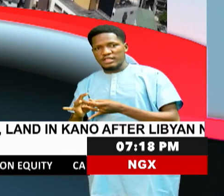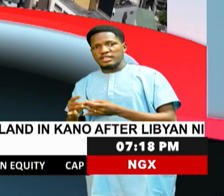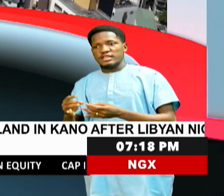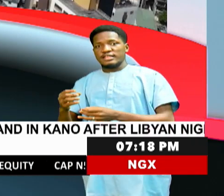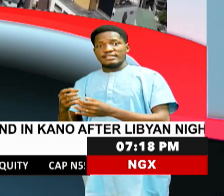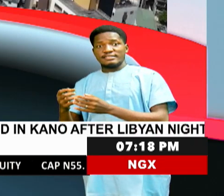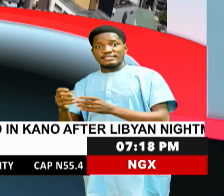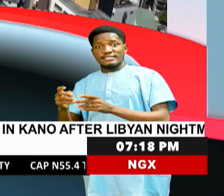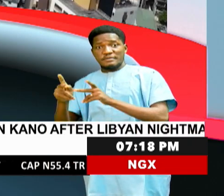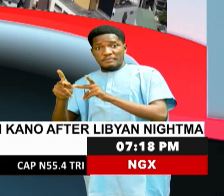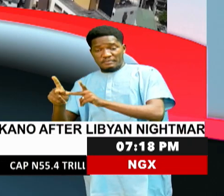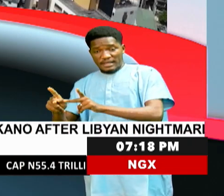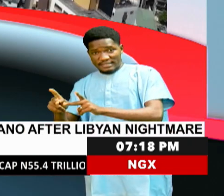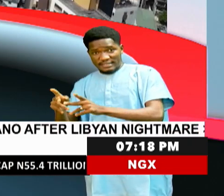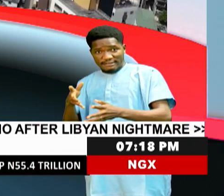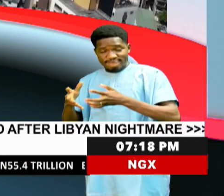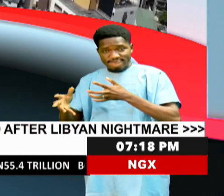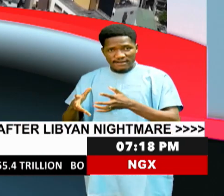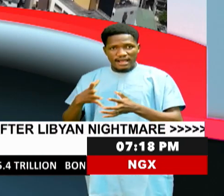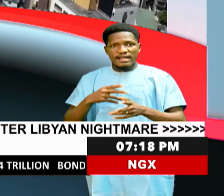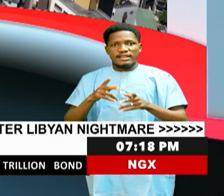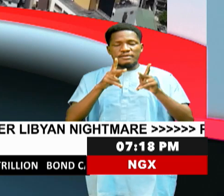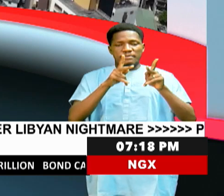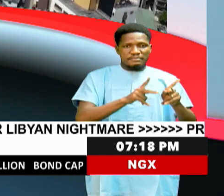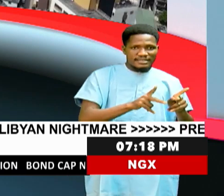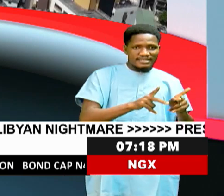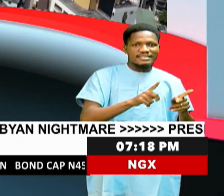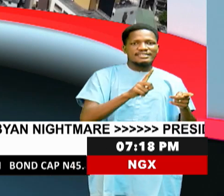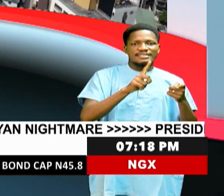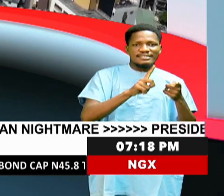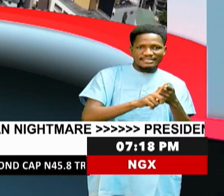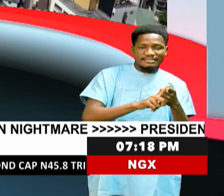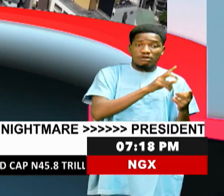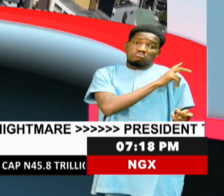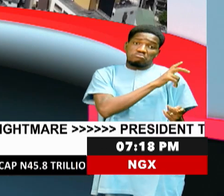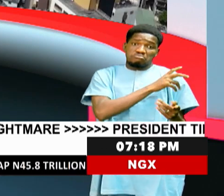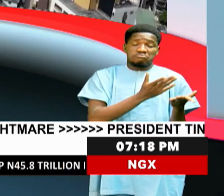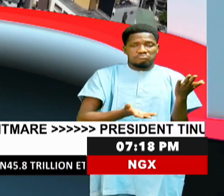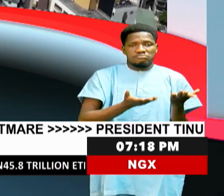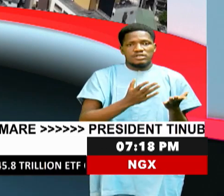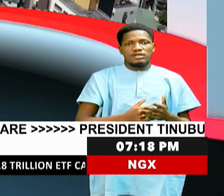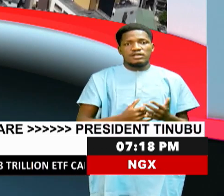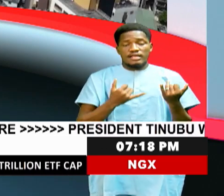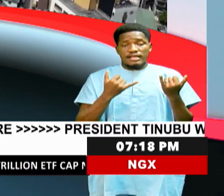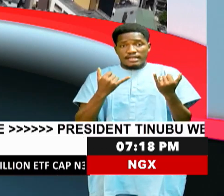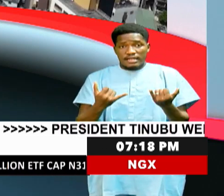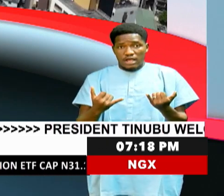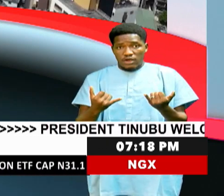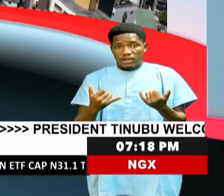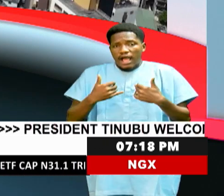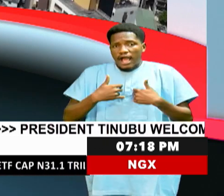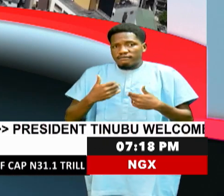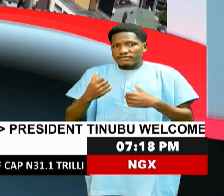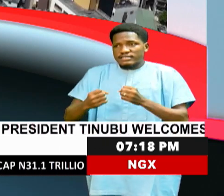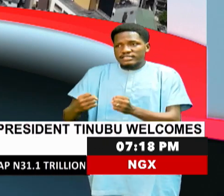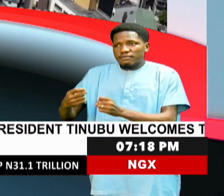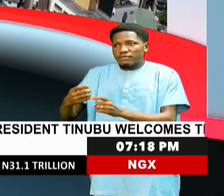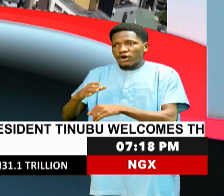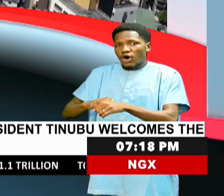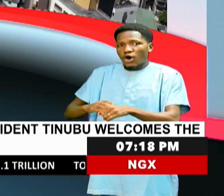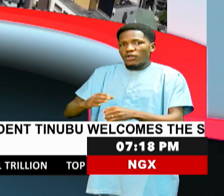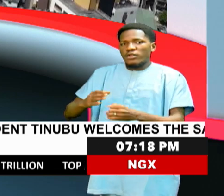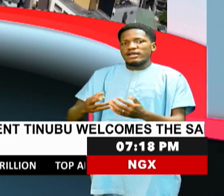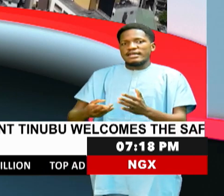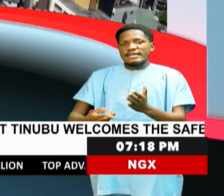dispensing justice is giving way to the adoption of a friendly system called restorative justice for the benefit of